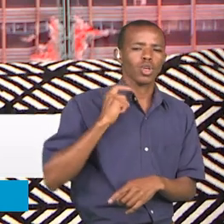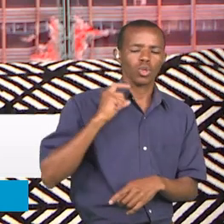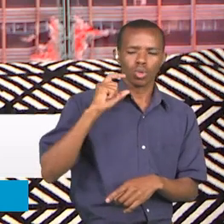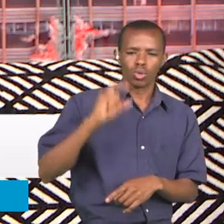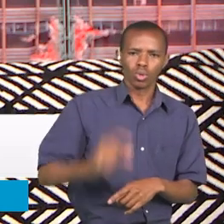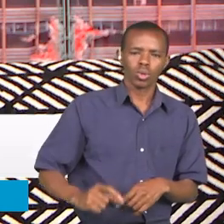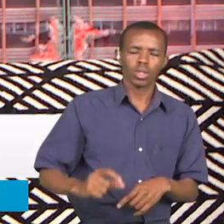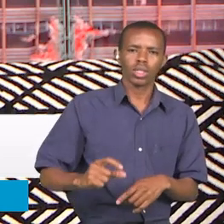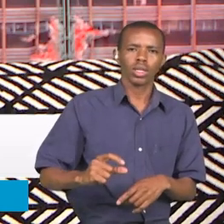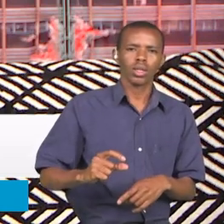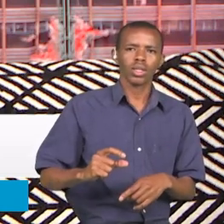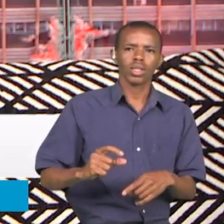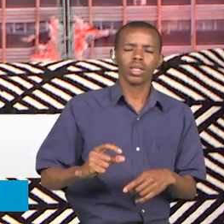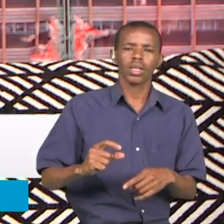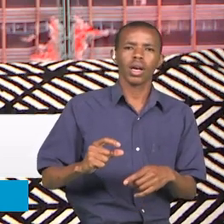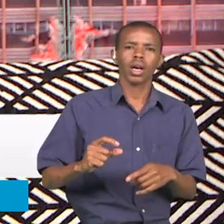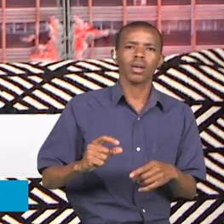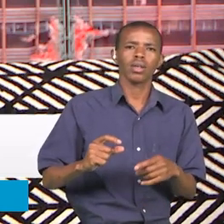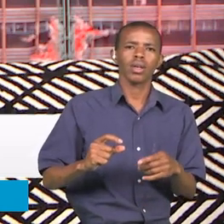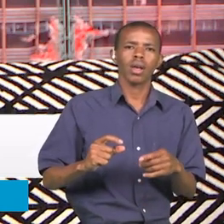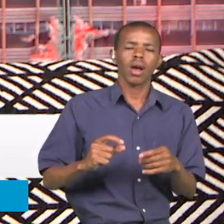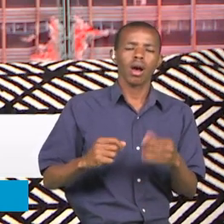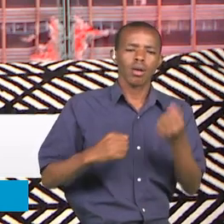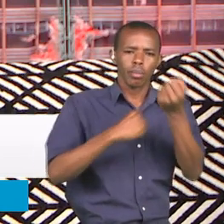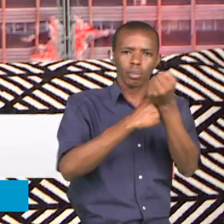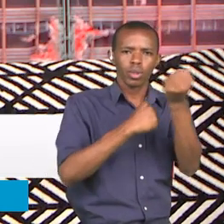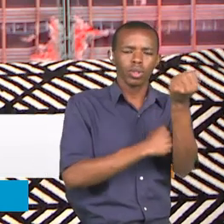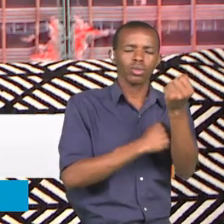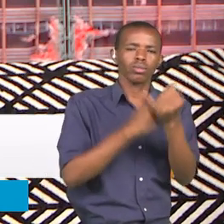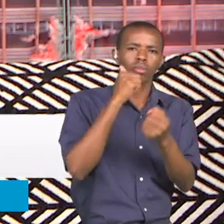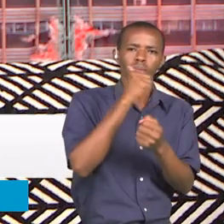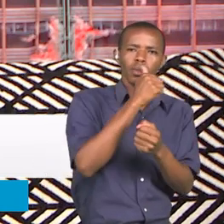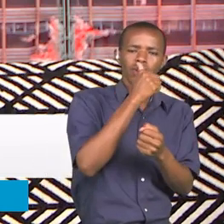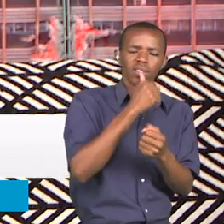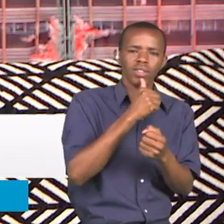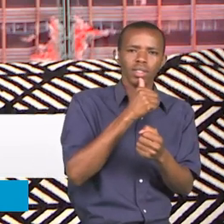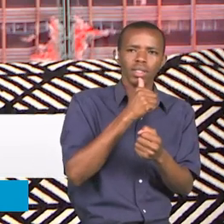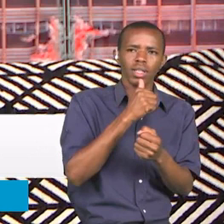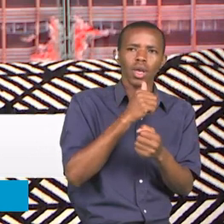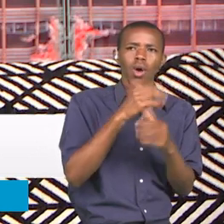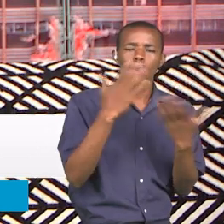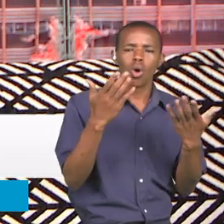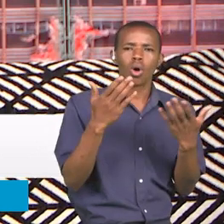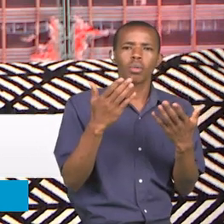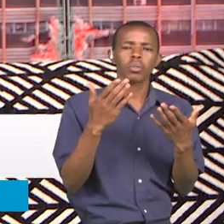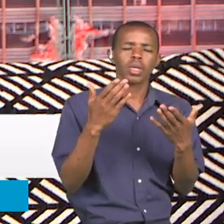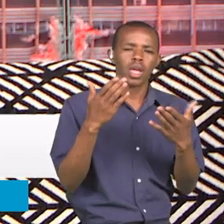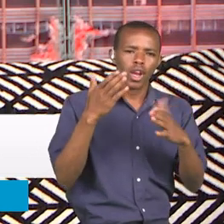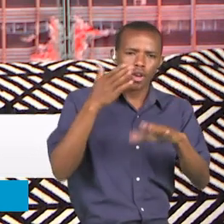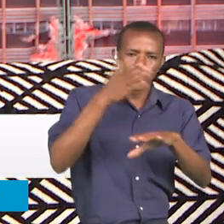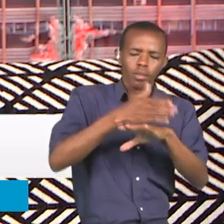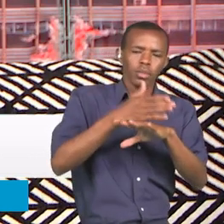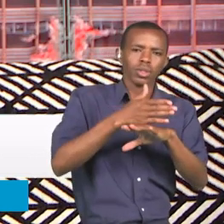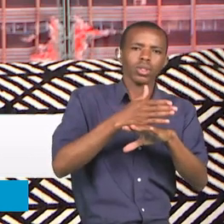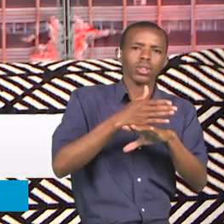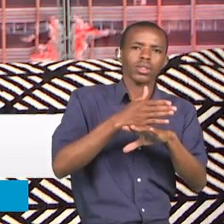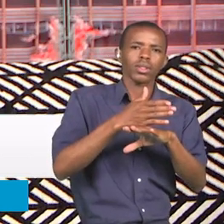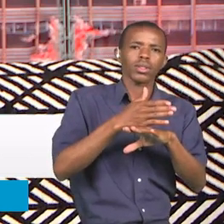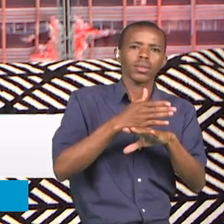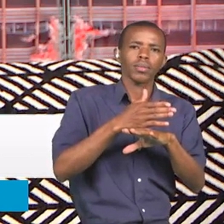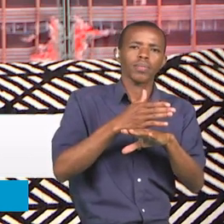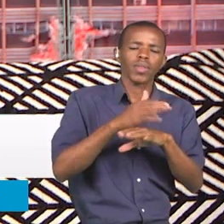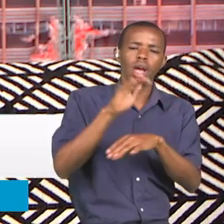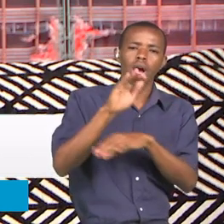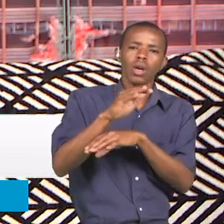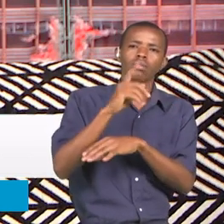breach of their right to privacy. Okay. If someone, or even defamation, because if someone is asking,